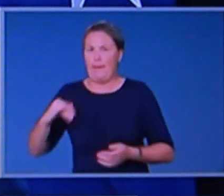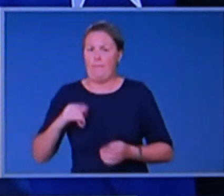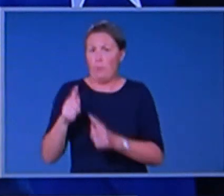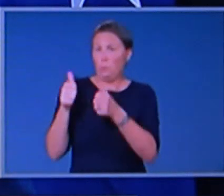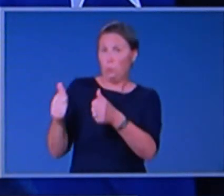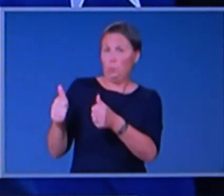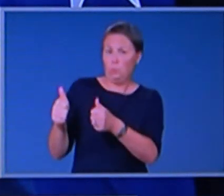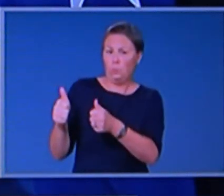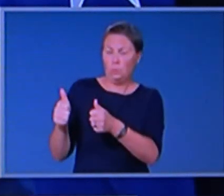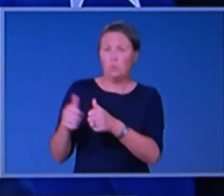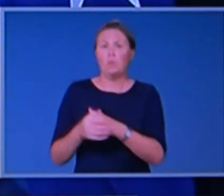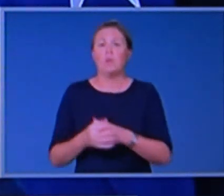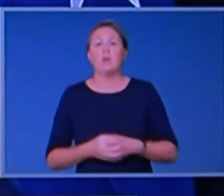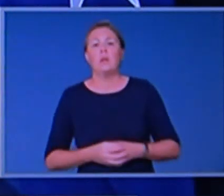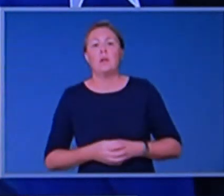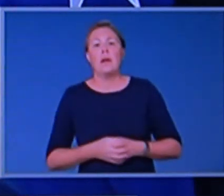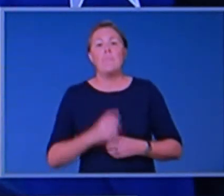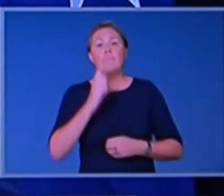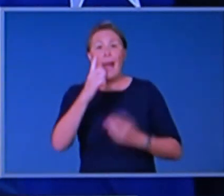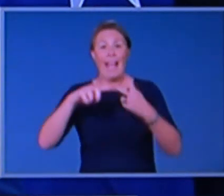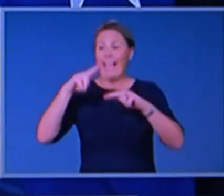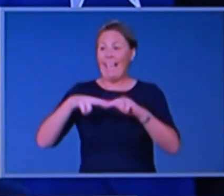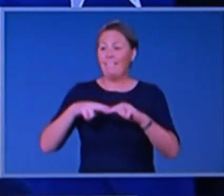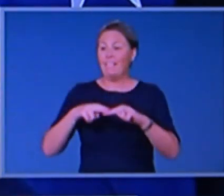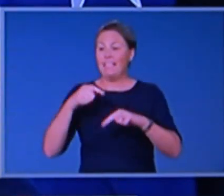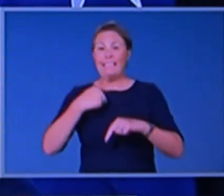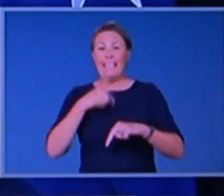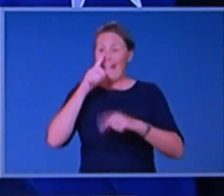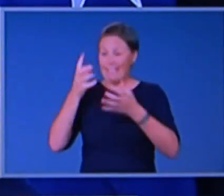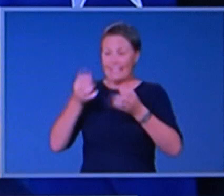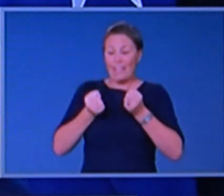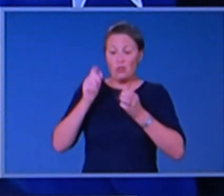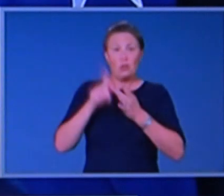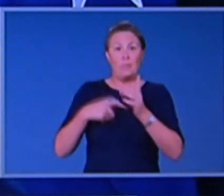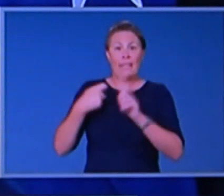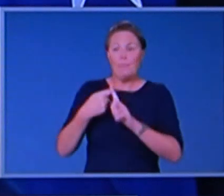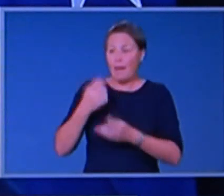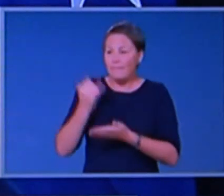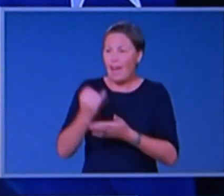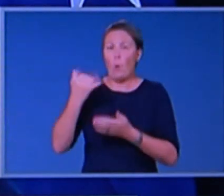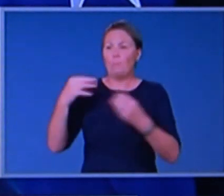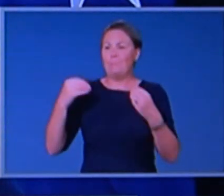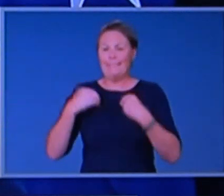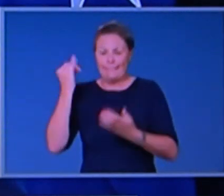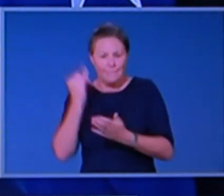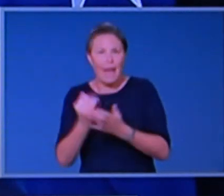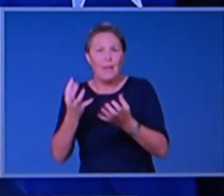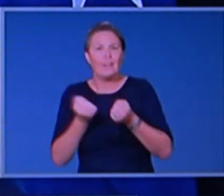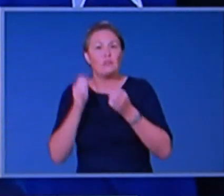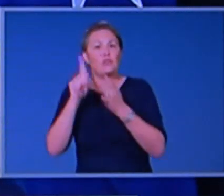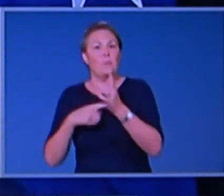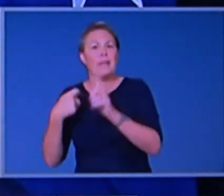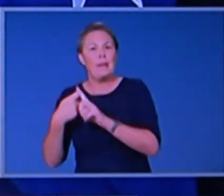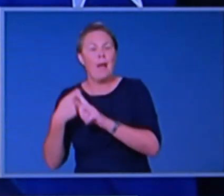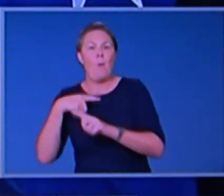people connected to businesses. But where that can't be in place because of arrangements that we've set to